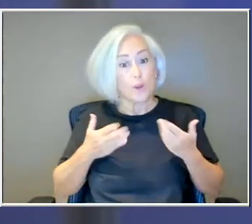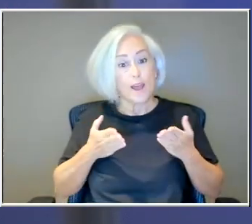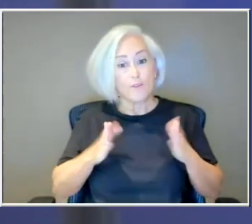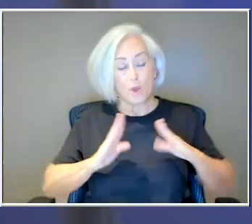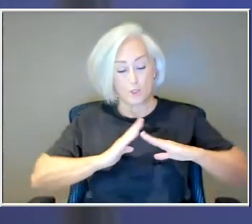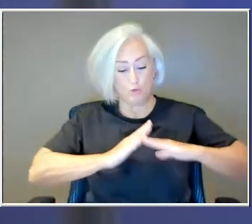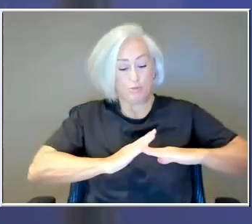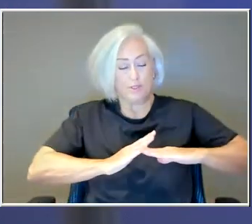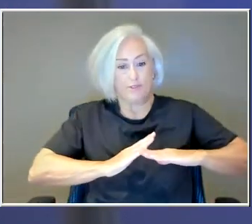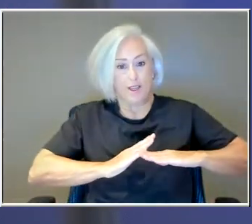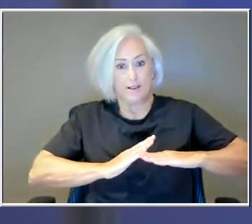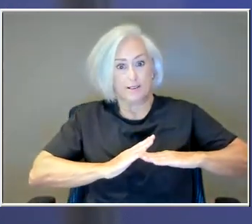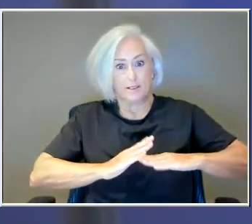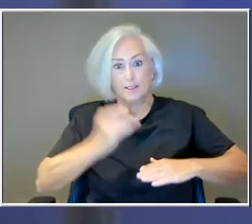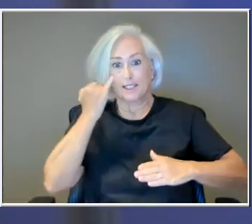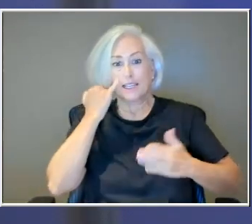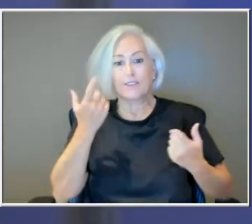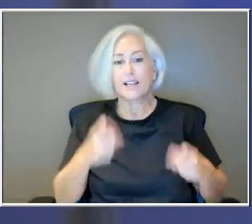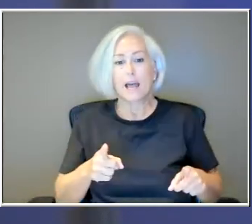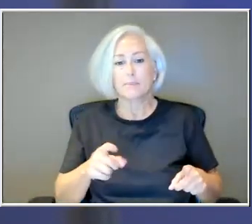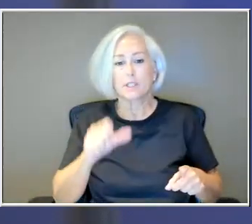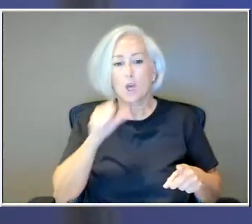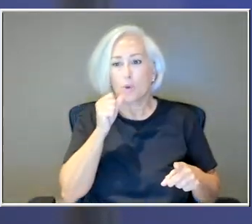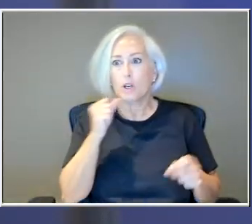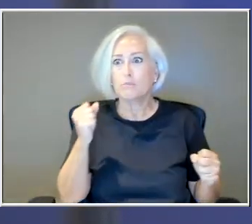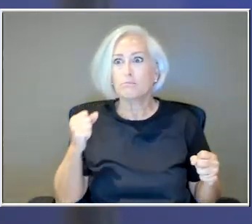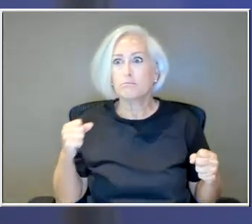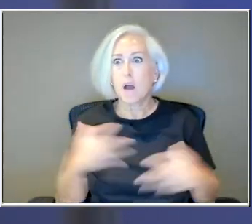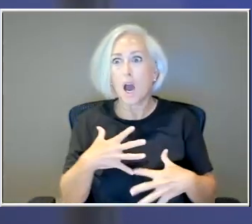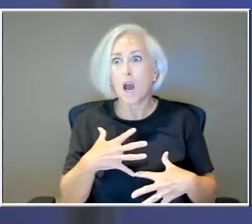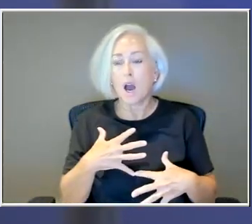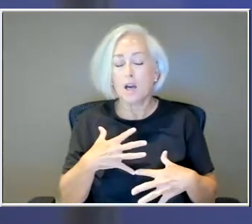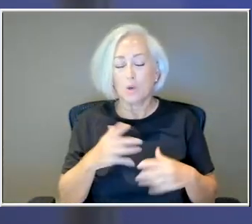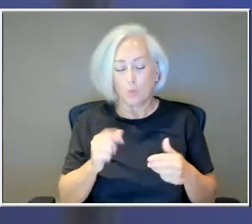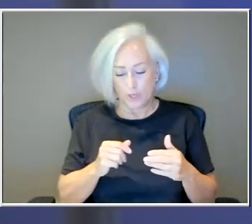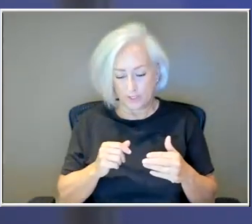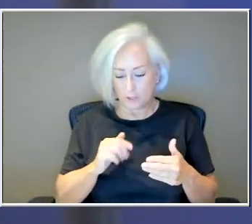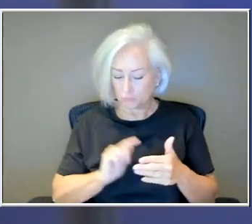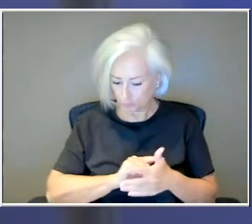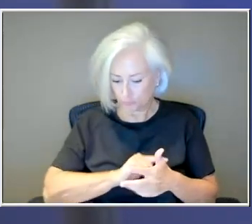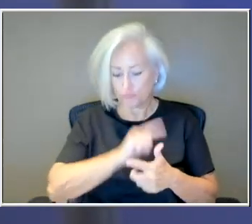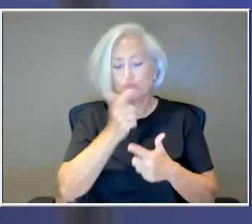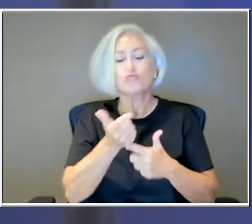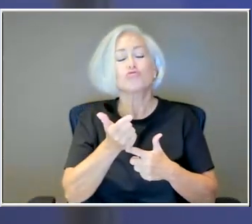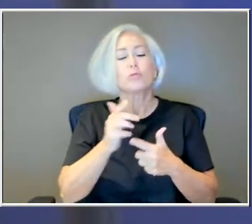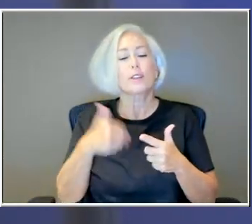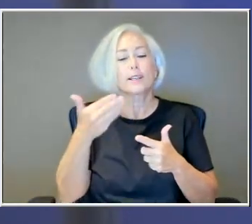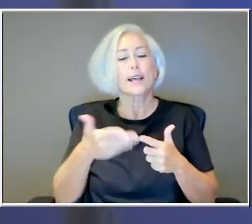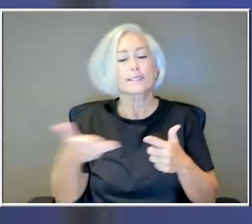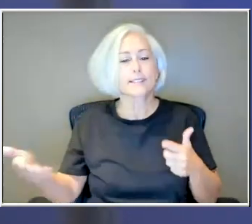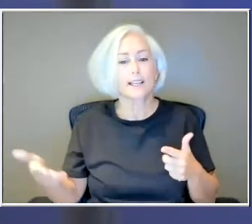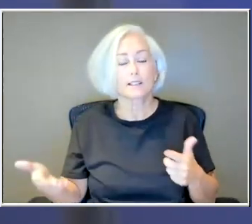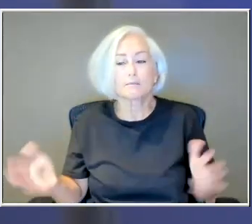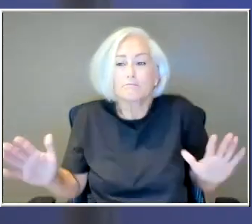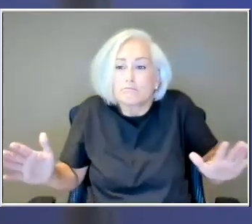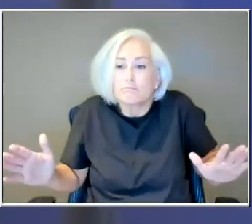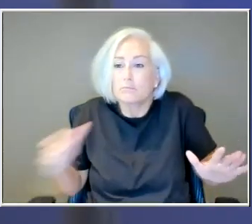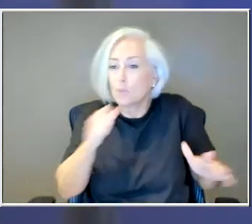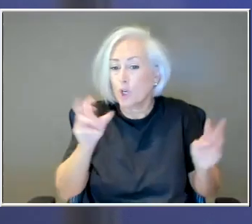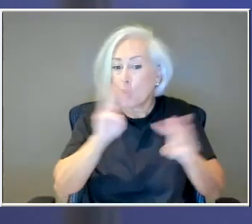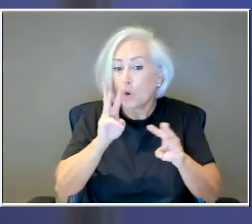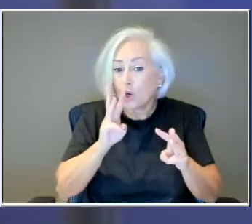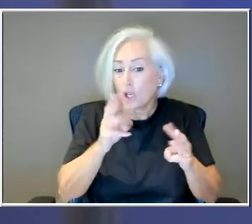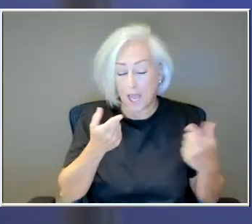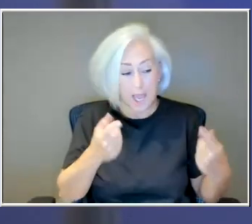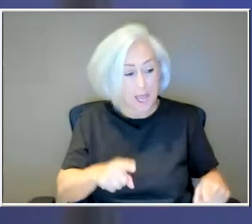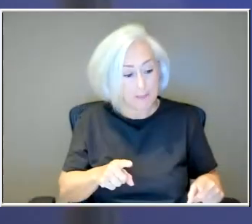don't panic. We just go on to the next thing. And that's what we did with Anna. There's nothing to worry about. It happens, we move on to the